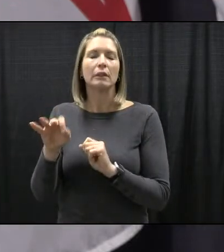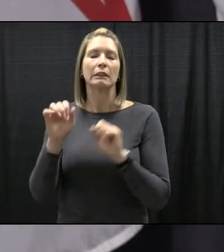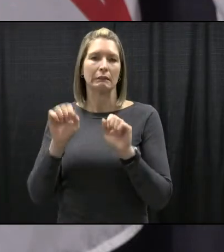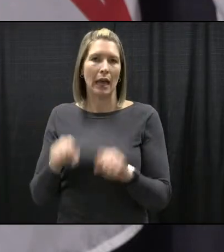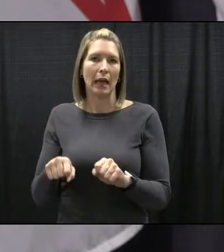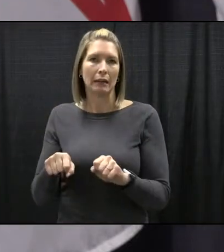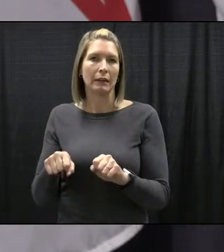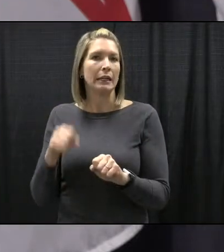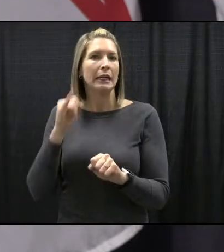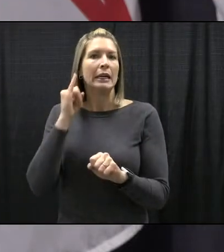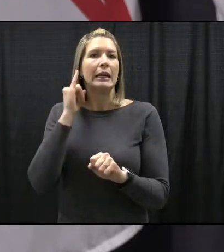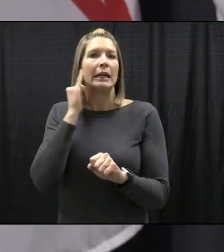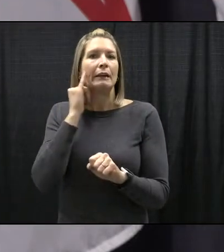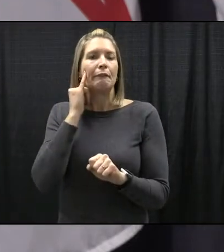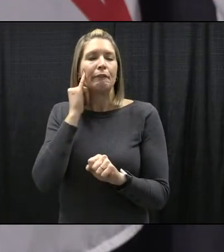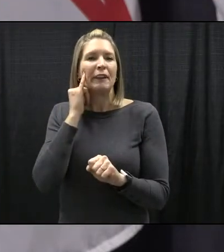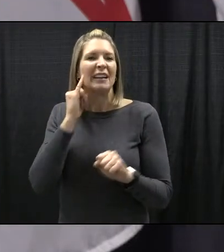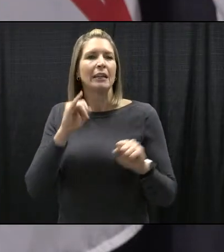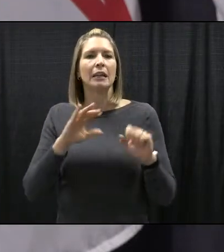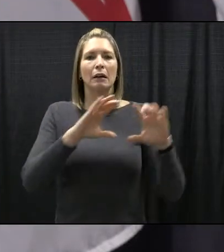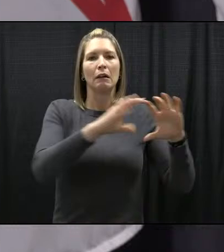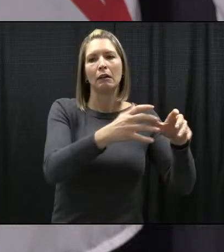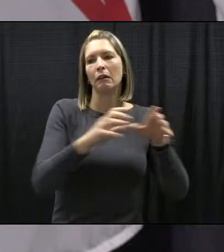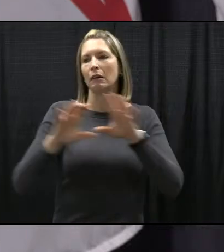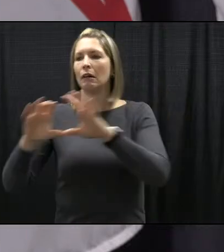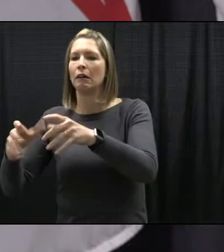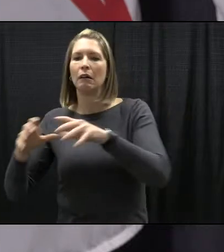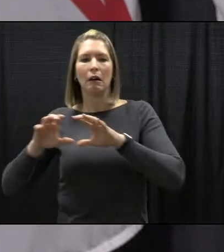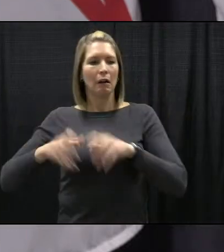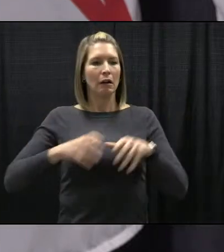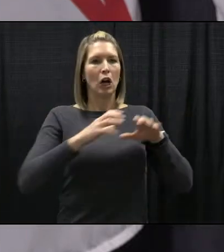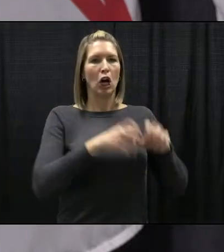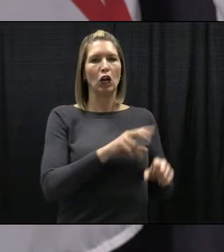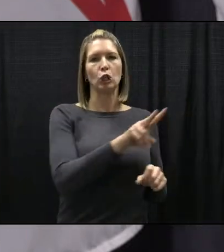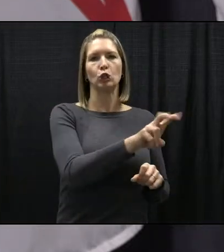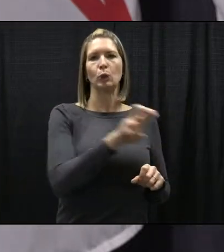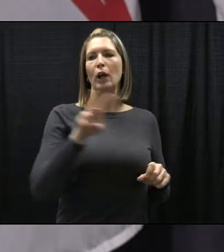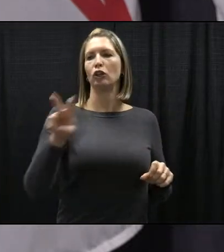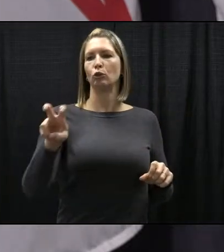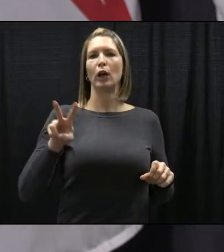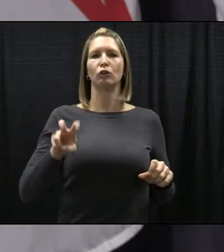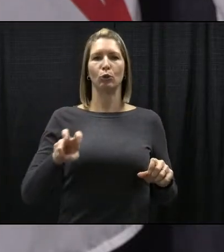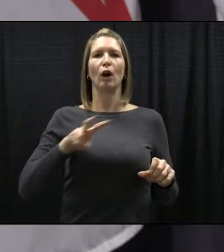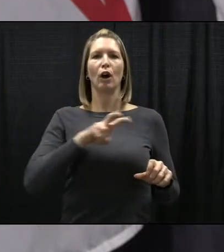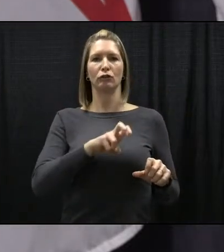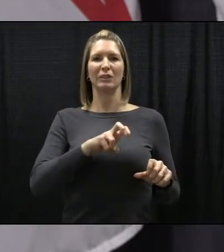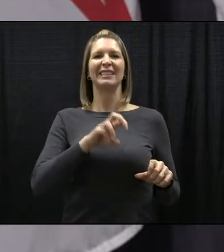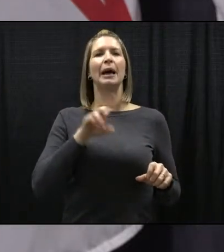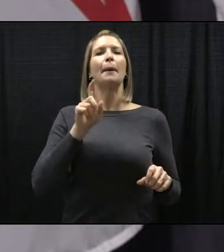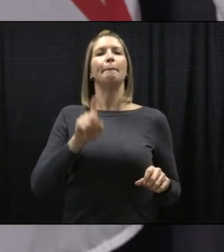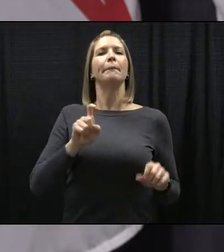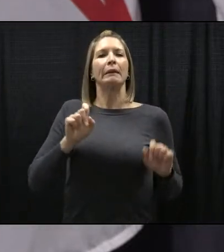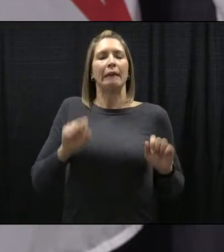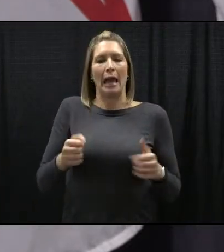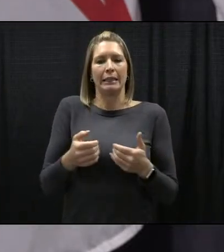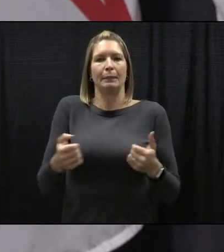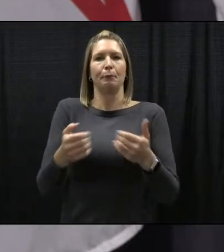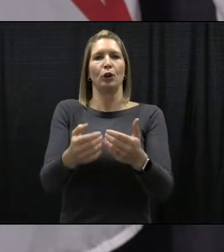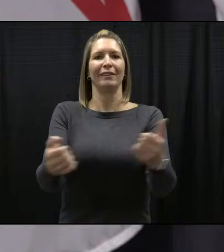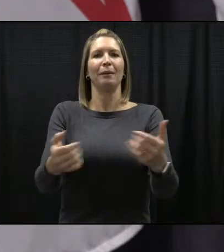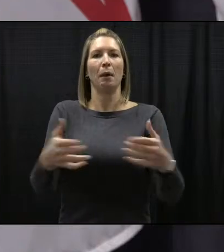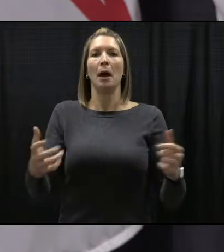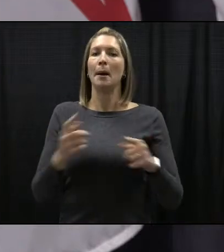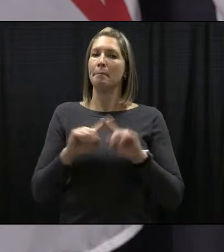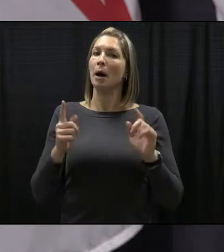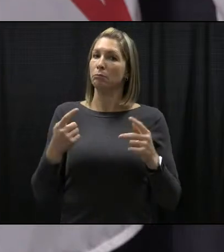must be separated into groups of 200, and these groups of 200 people must be spaced apart by at least 6 feet. Attendees must wear a